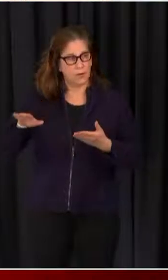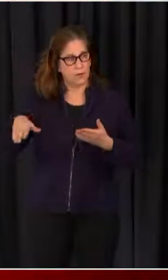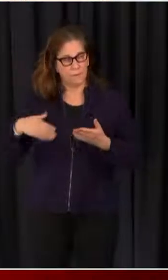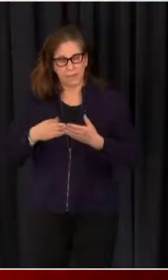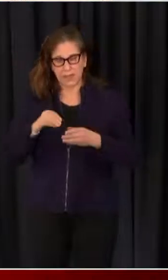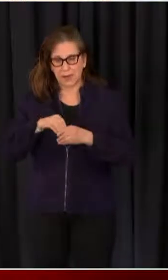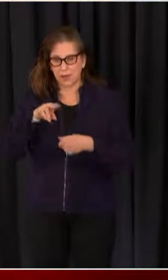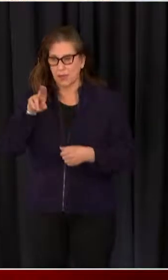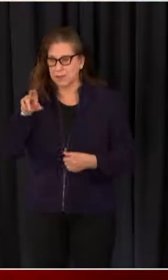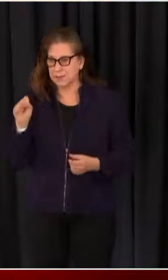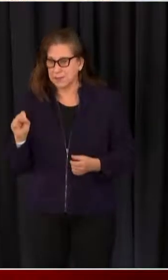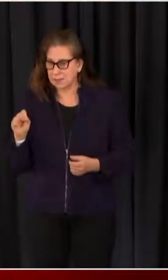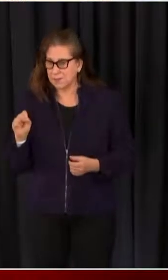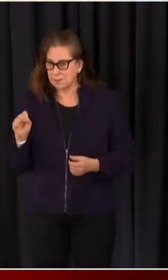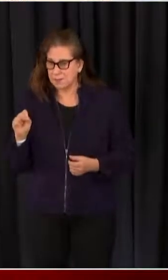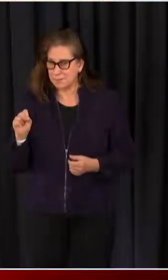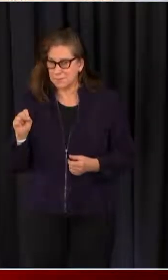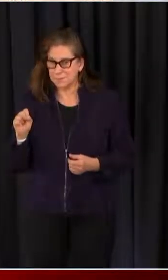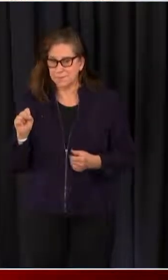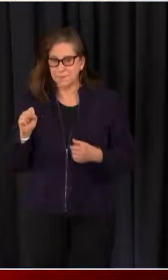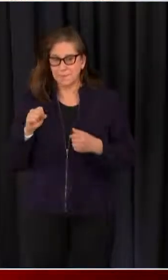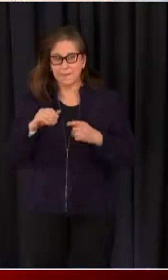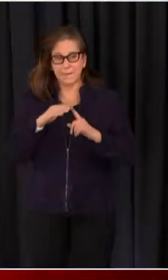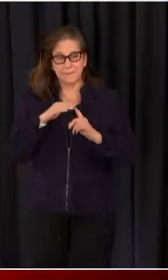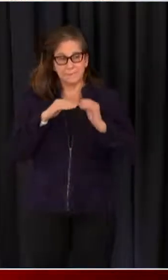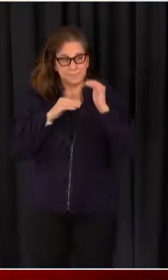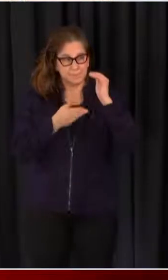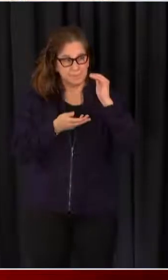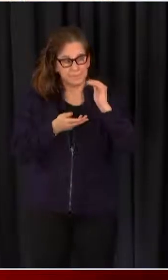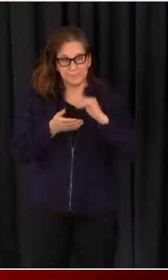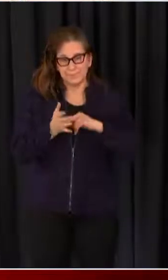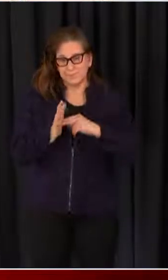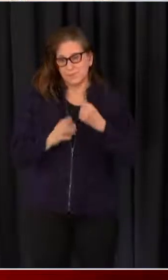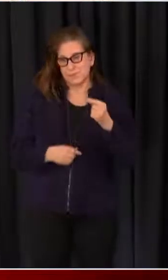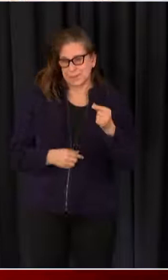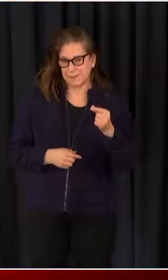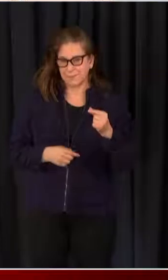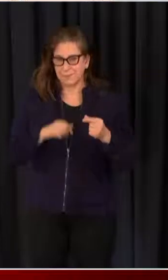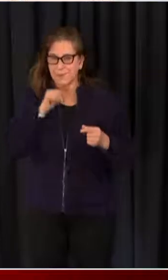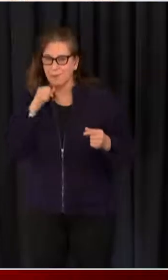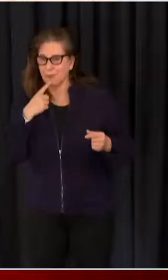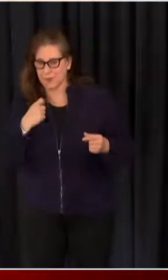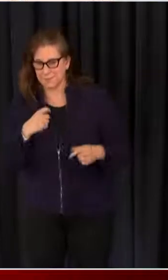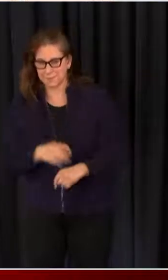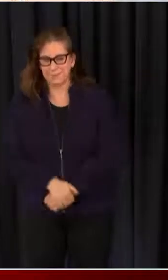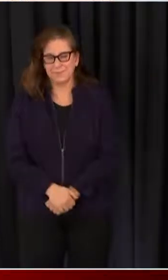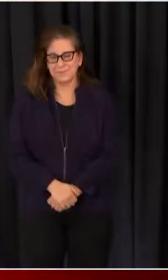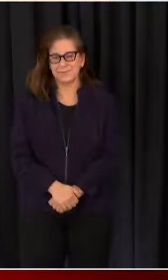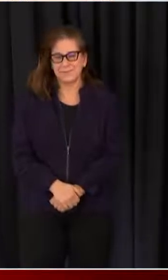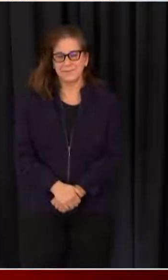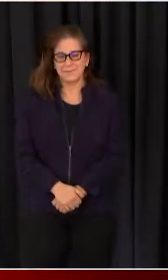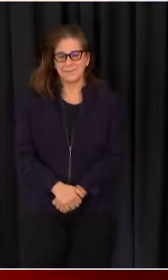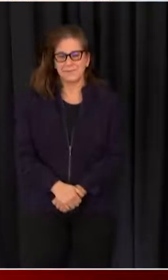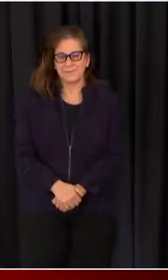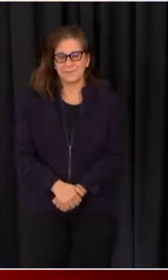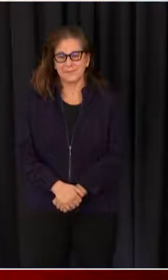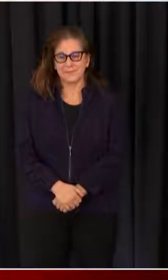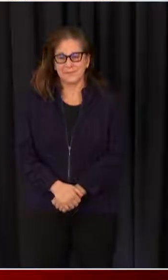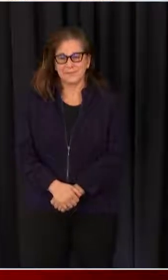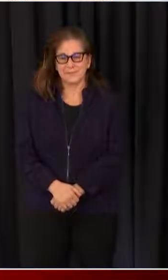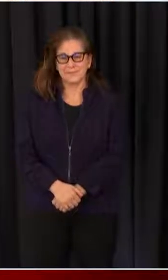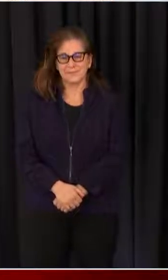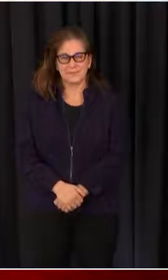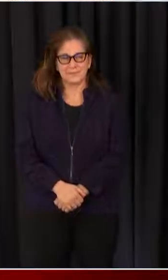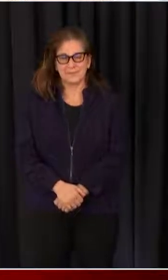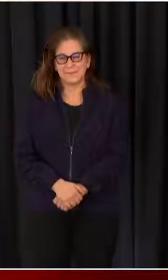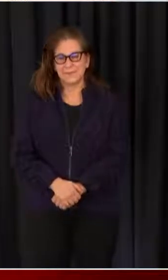be in the red as we monitor that level. We are very pleased that we now